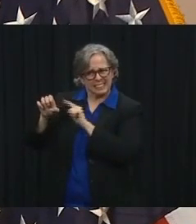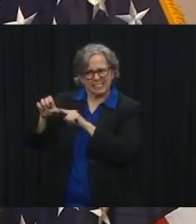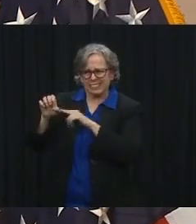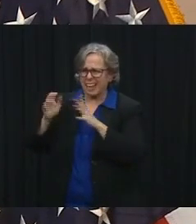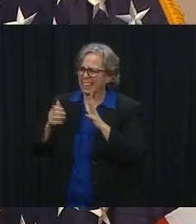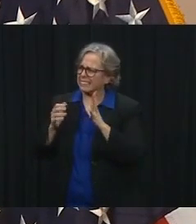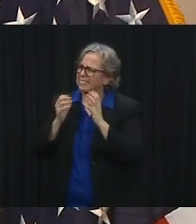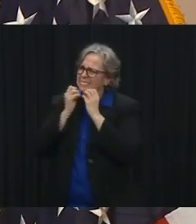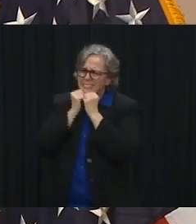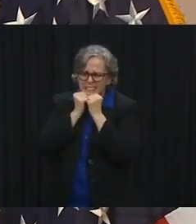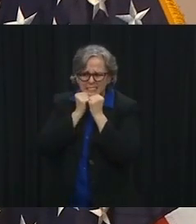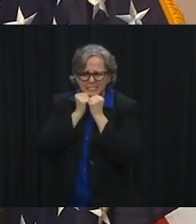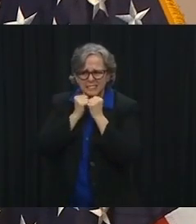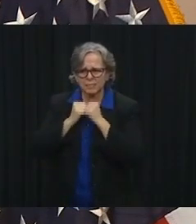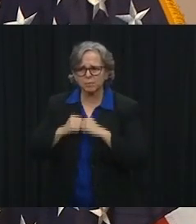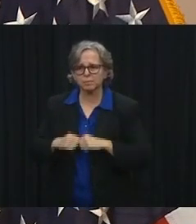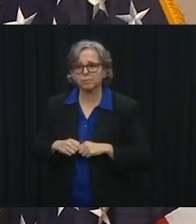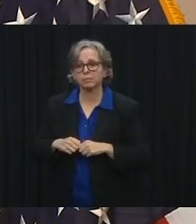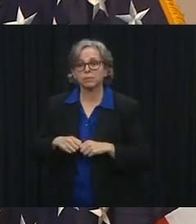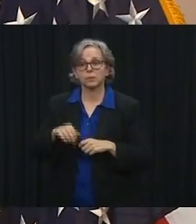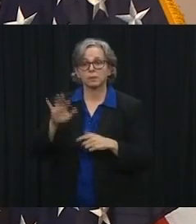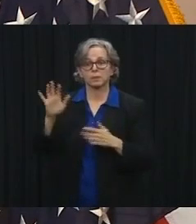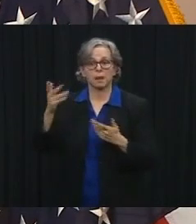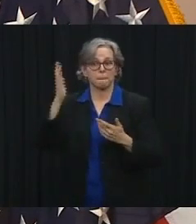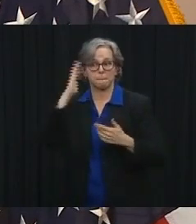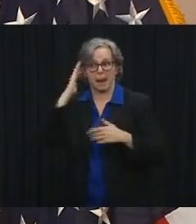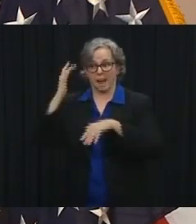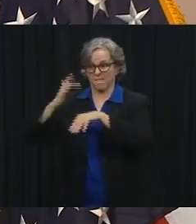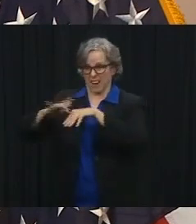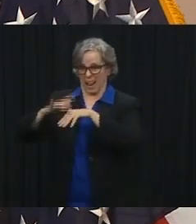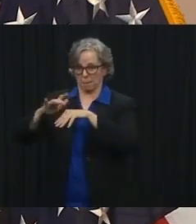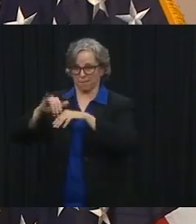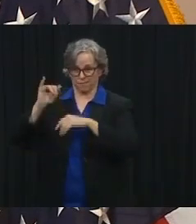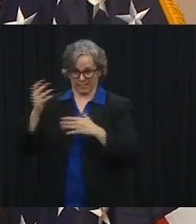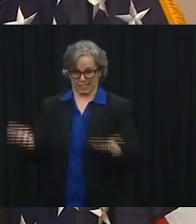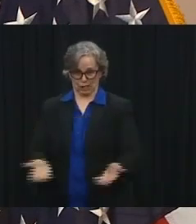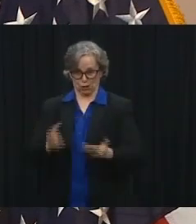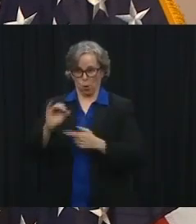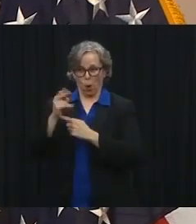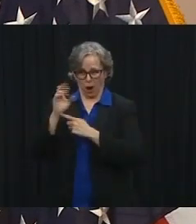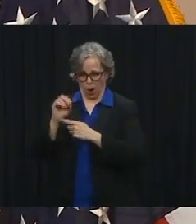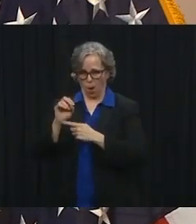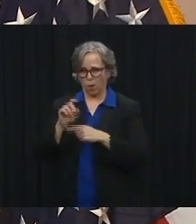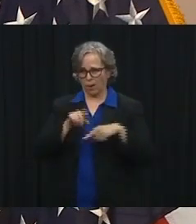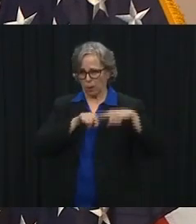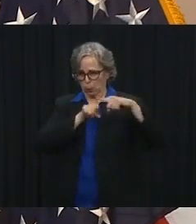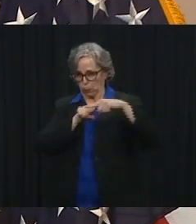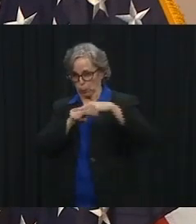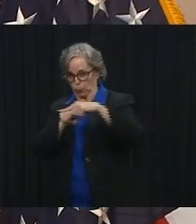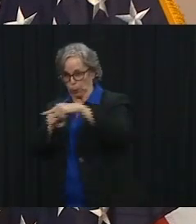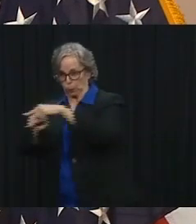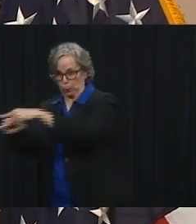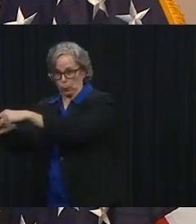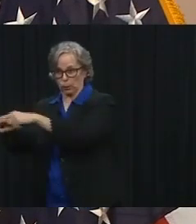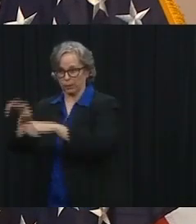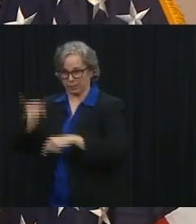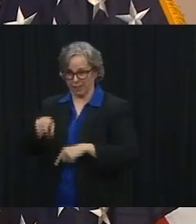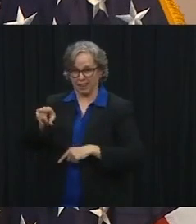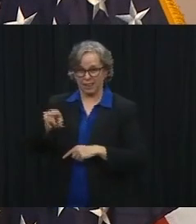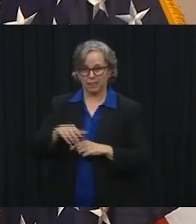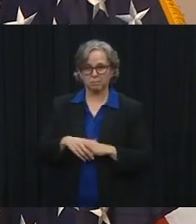this days to come, but a couple numbers that I want us to start out with. We are at about 60% capacity in our